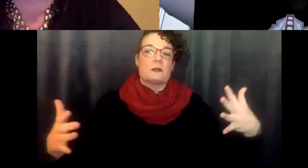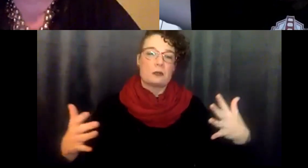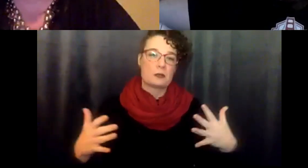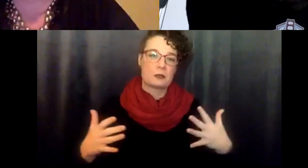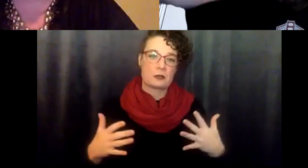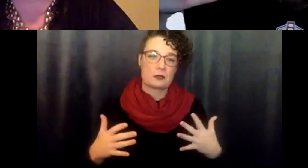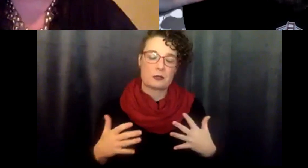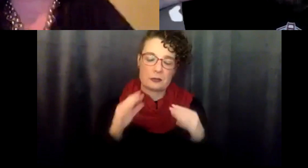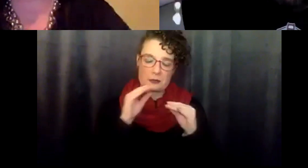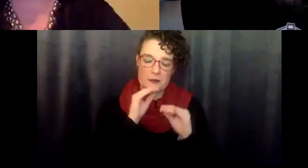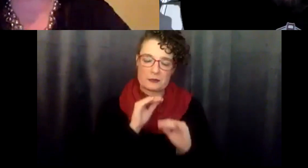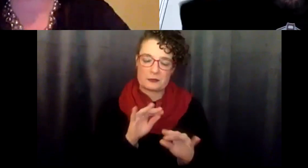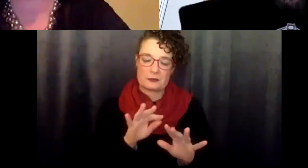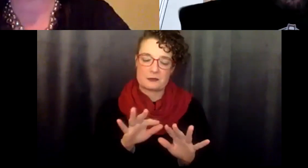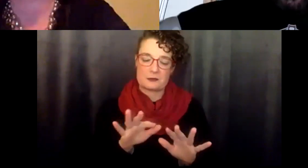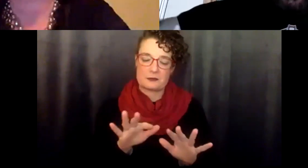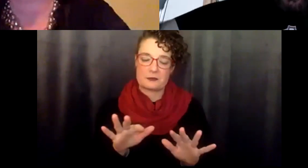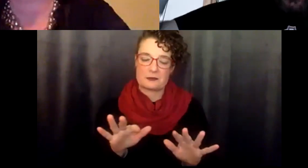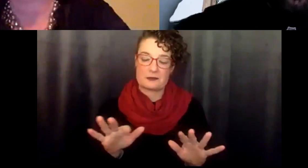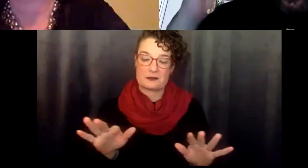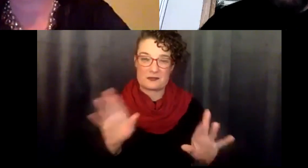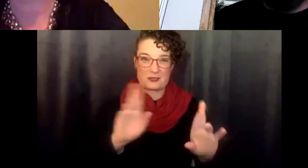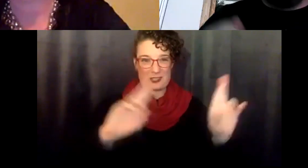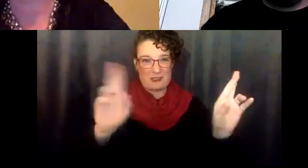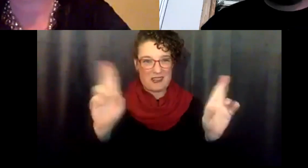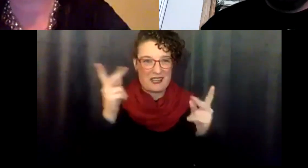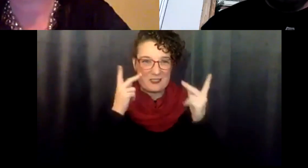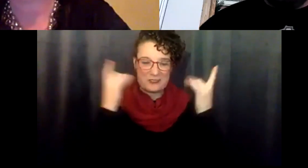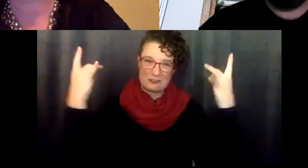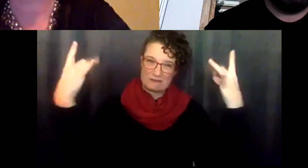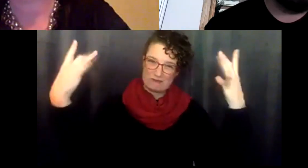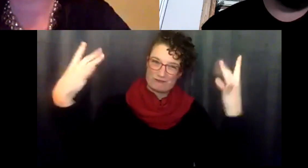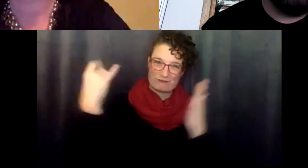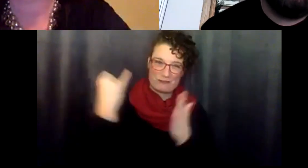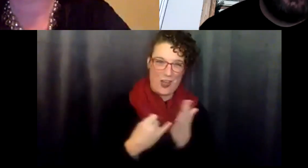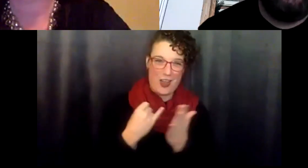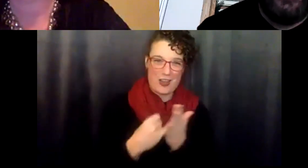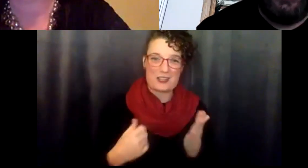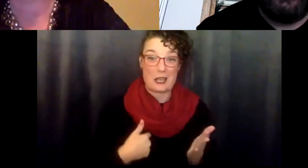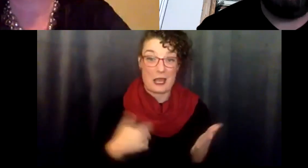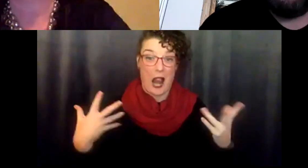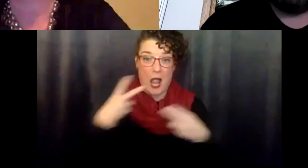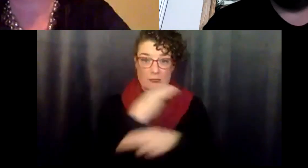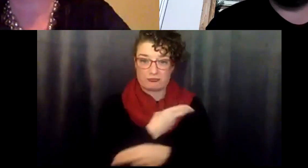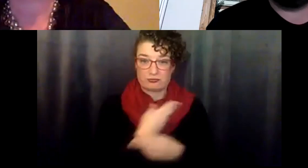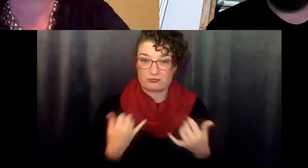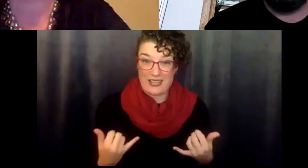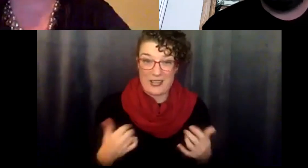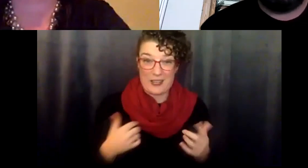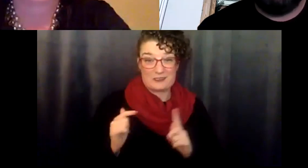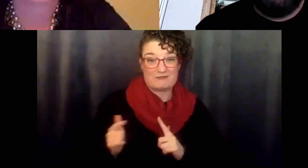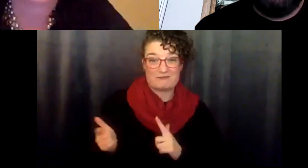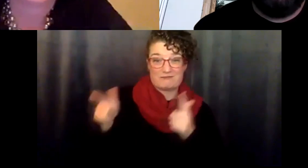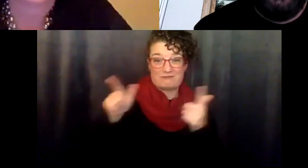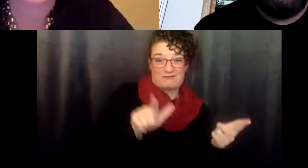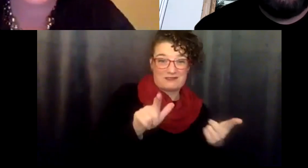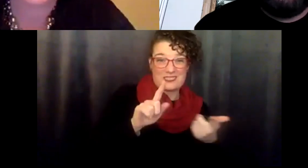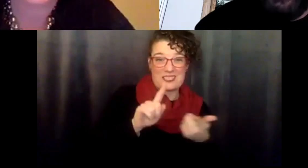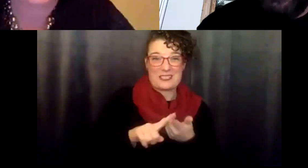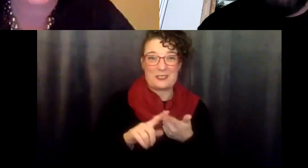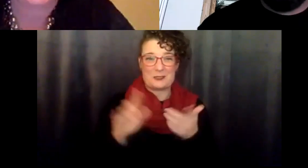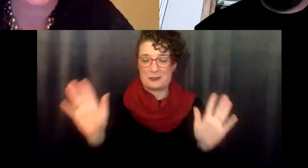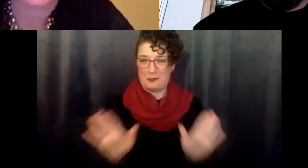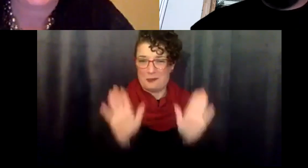Let it out. Get ready to see some incredible art. I'm gonna shut up now and pass it over to the